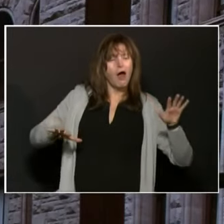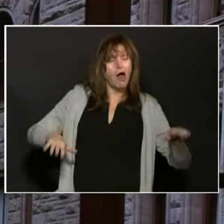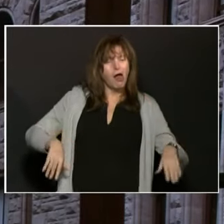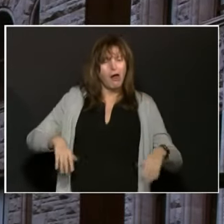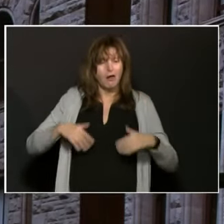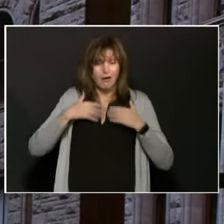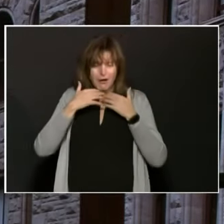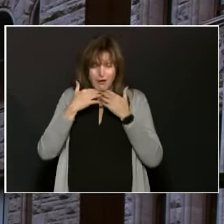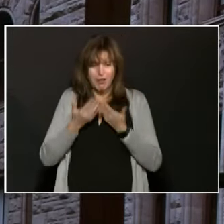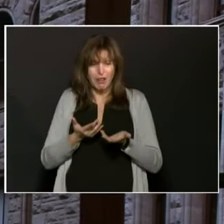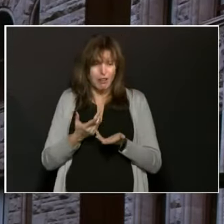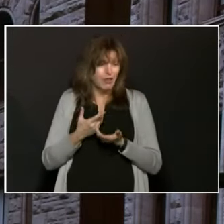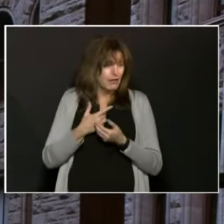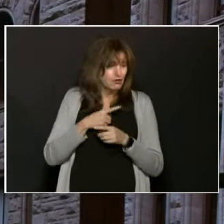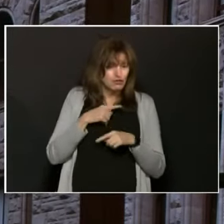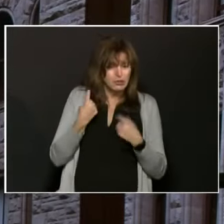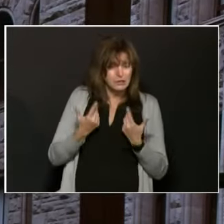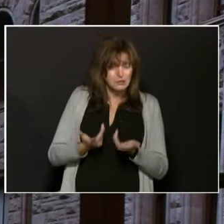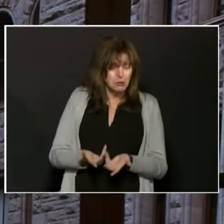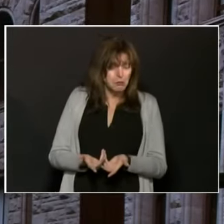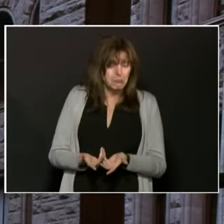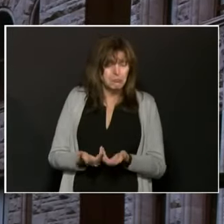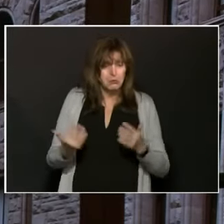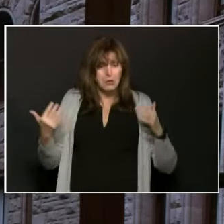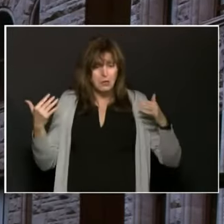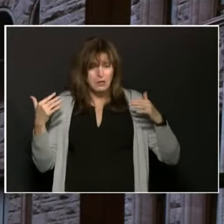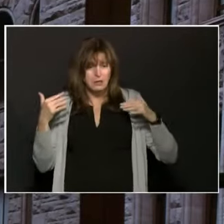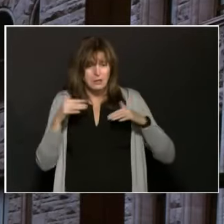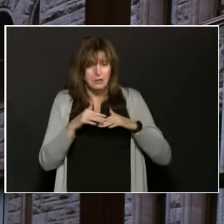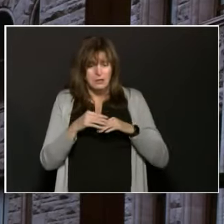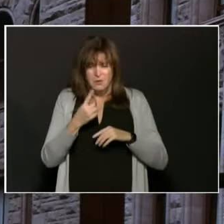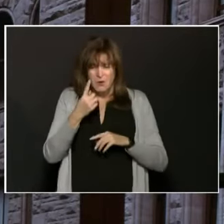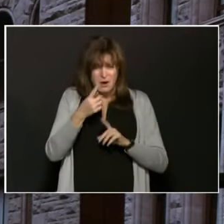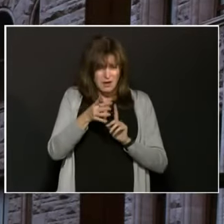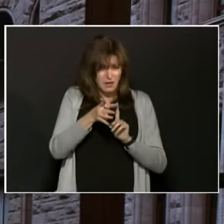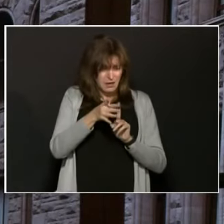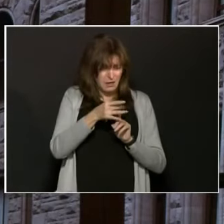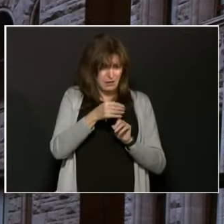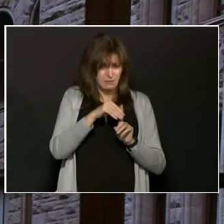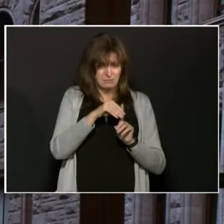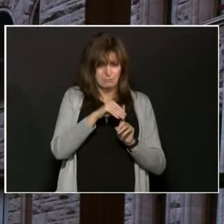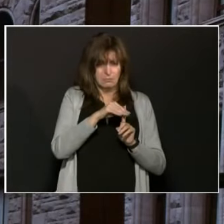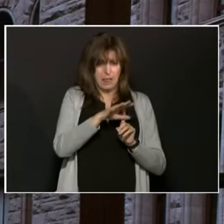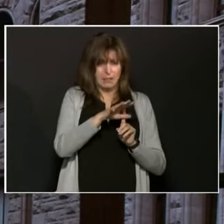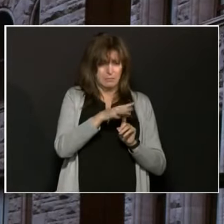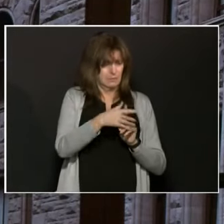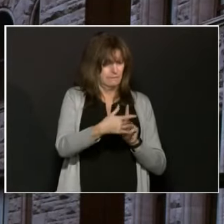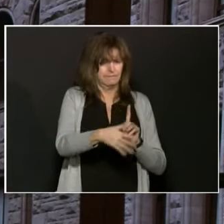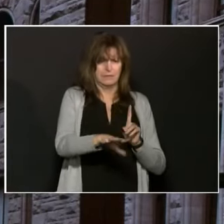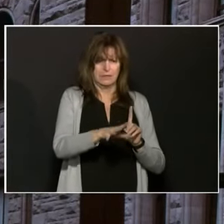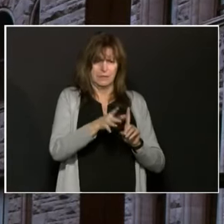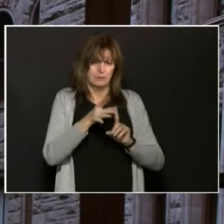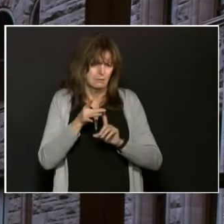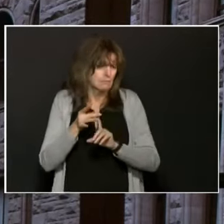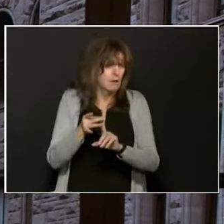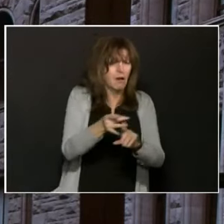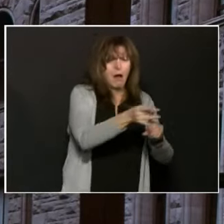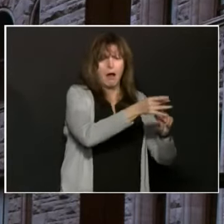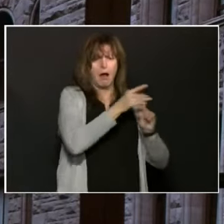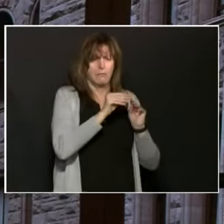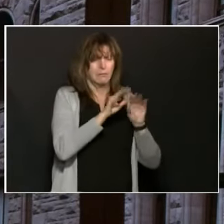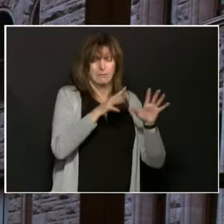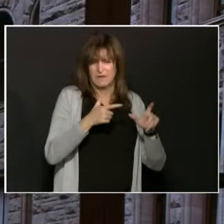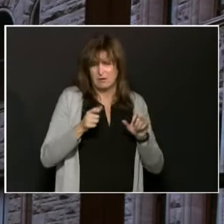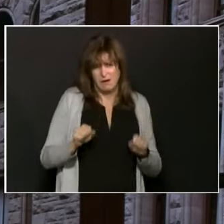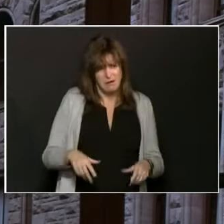gatherings. All you need is introduction, and it takes off quite rapidly. And we're seeing that in a few cases where they move quickly from a